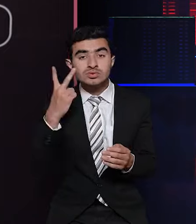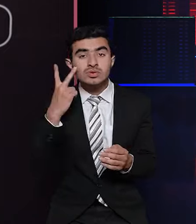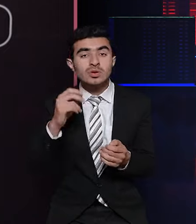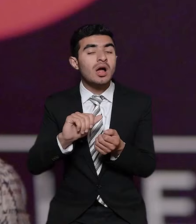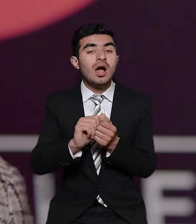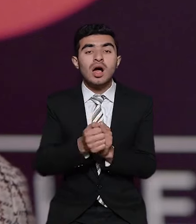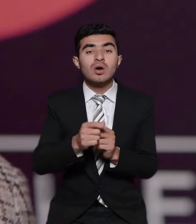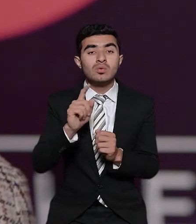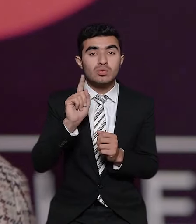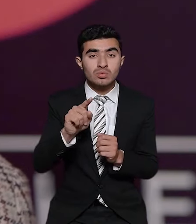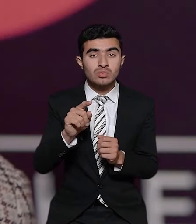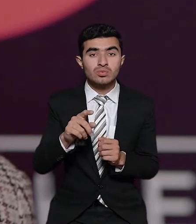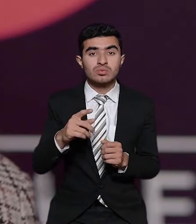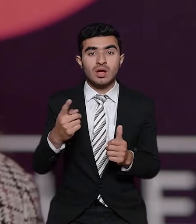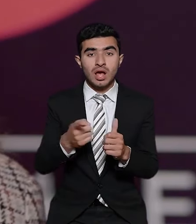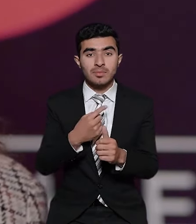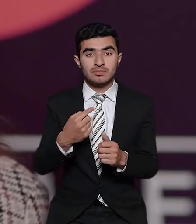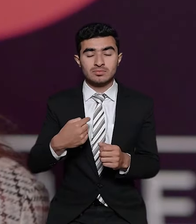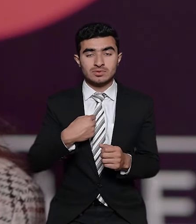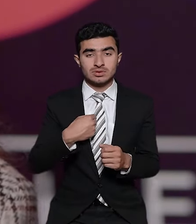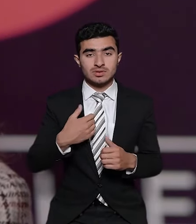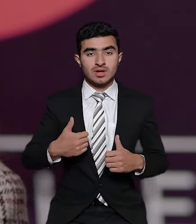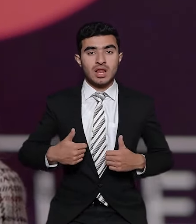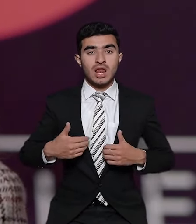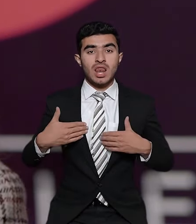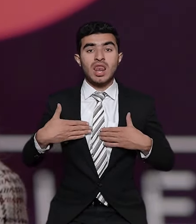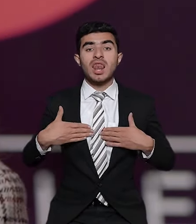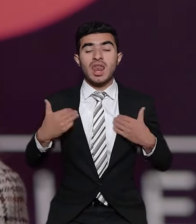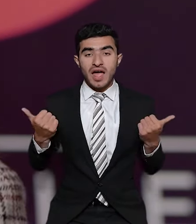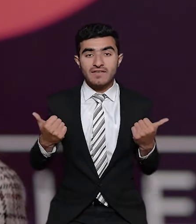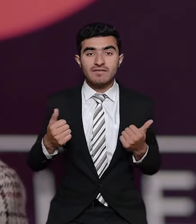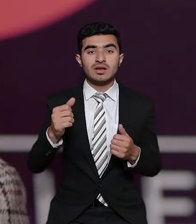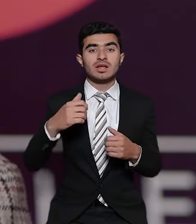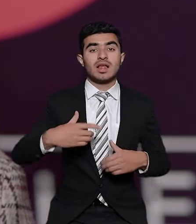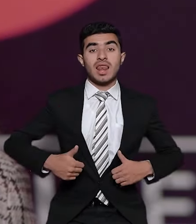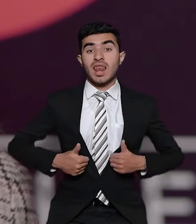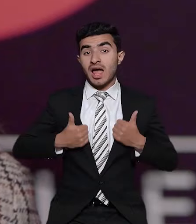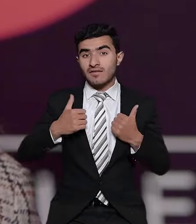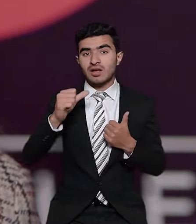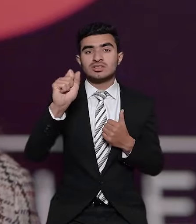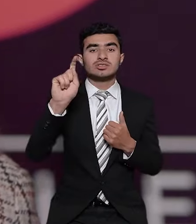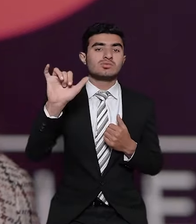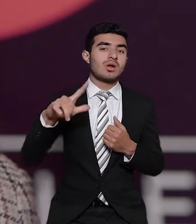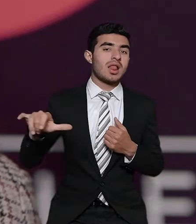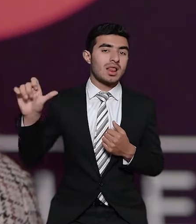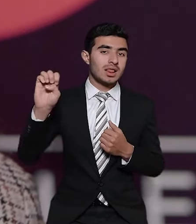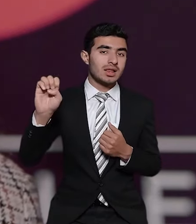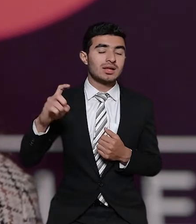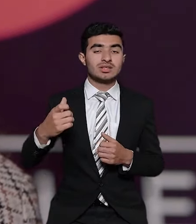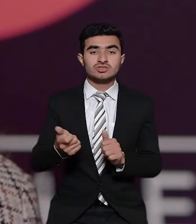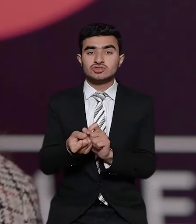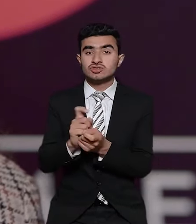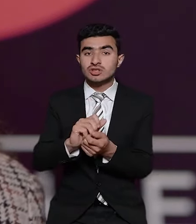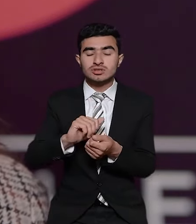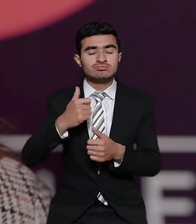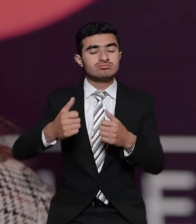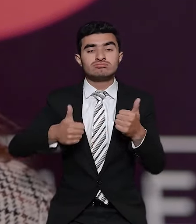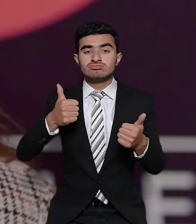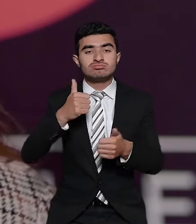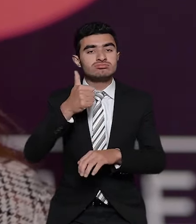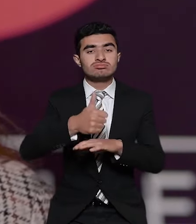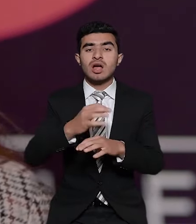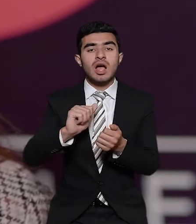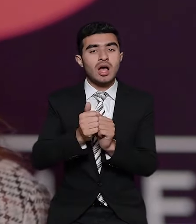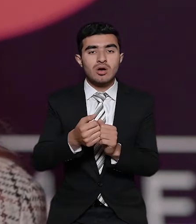dekh saken ki how can you bring about a change in your lifestyle. Bahar ki hamare paas foreign books bahut zyada hain